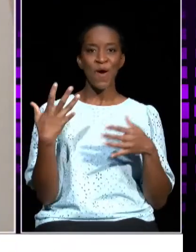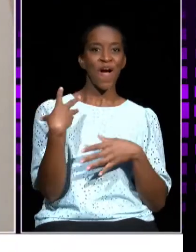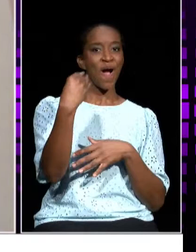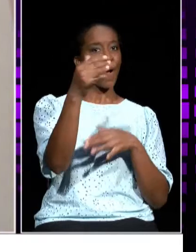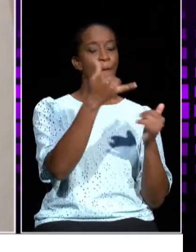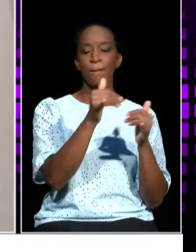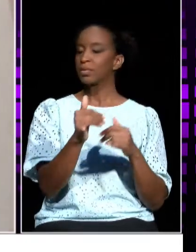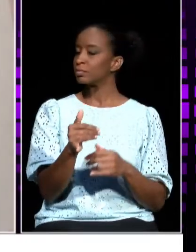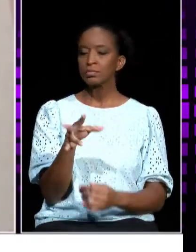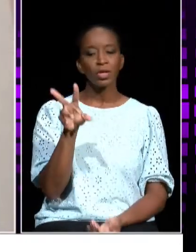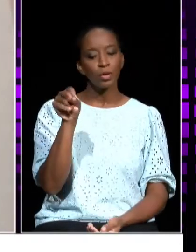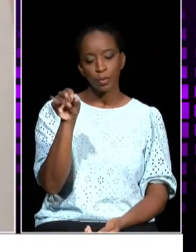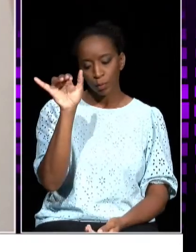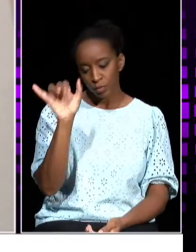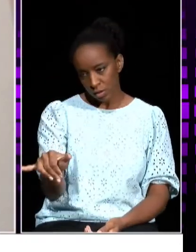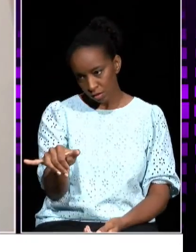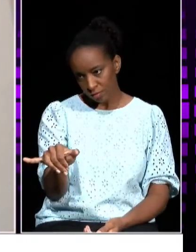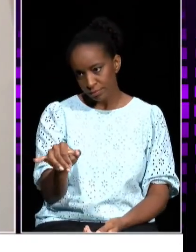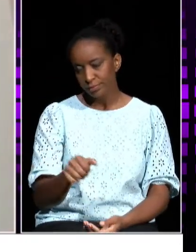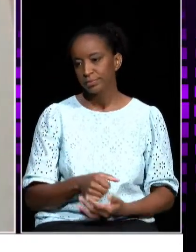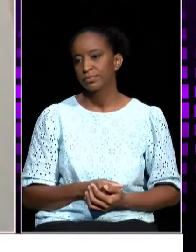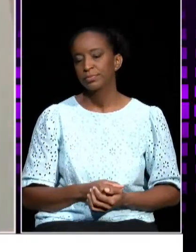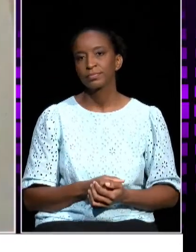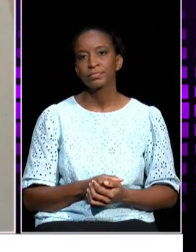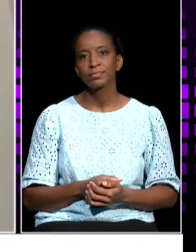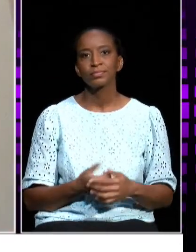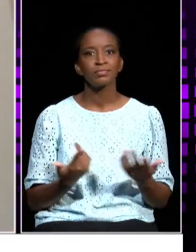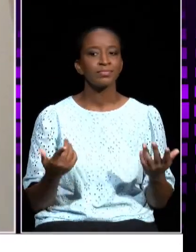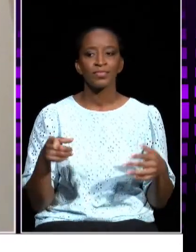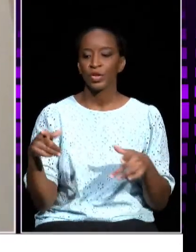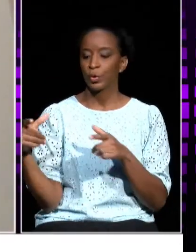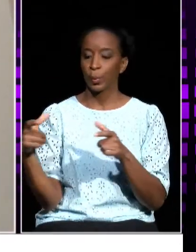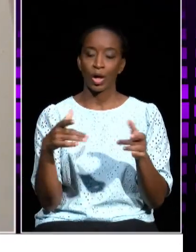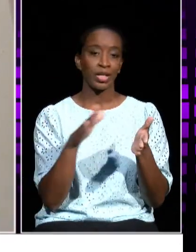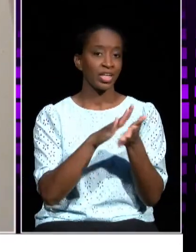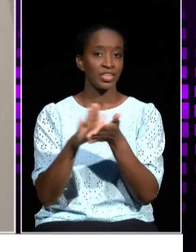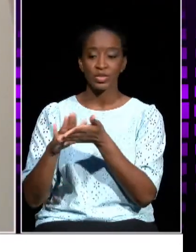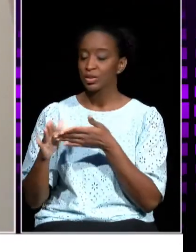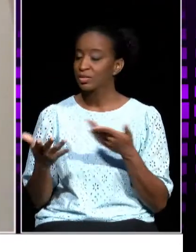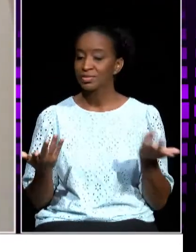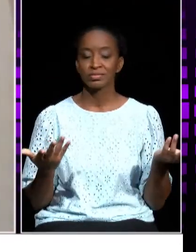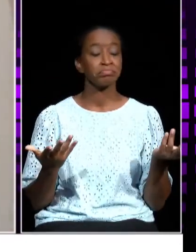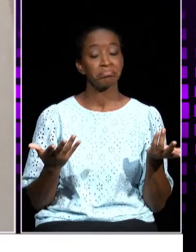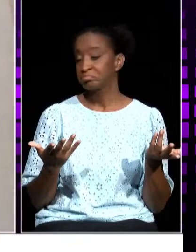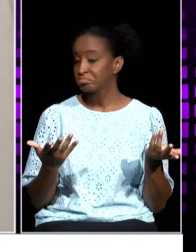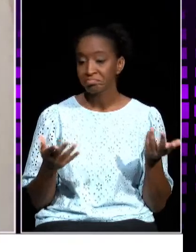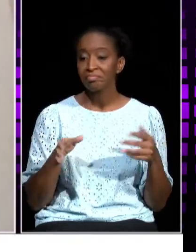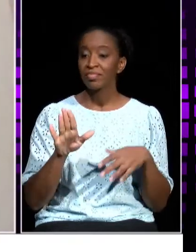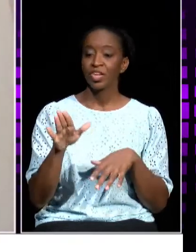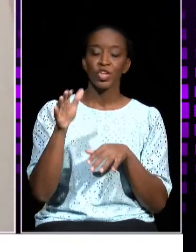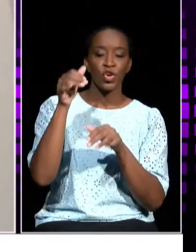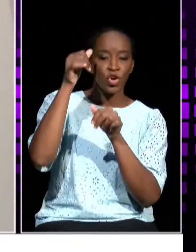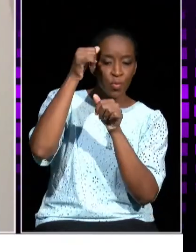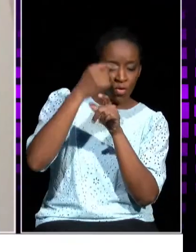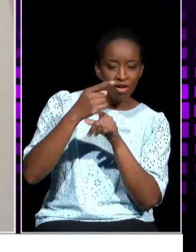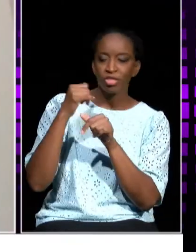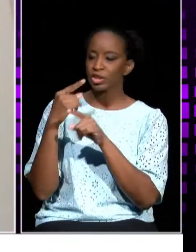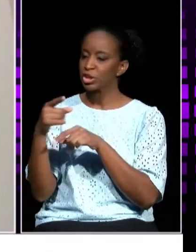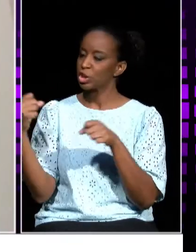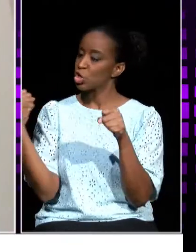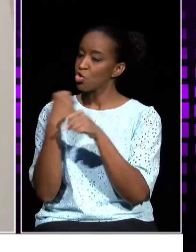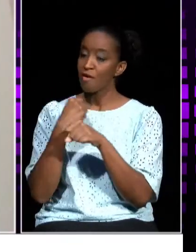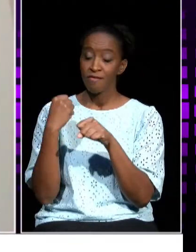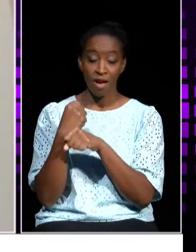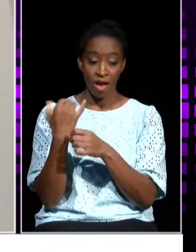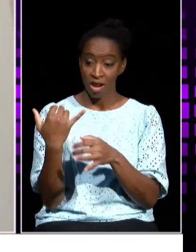play. That's for not washing dishes, or that's for beating fighting with your sister or your brother. So there are different